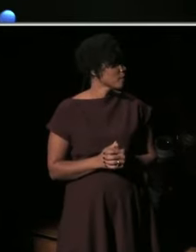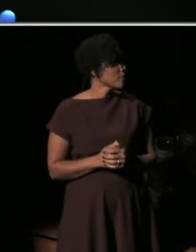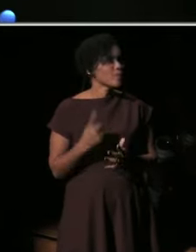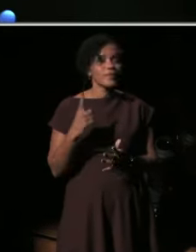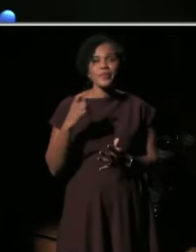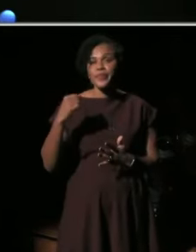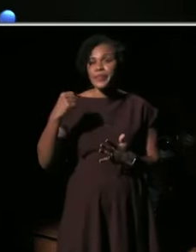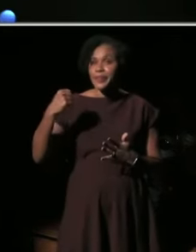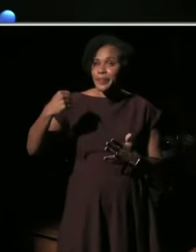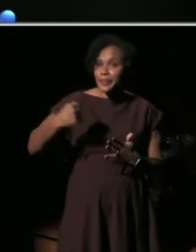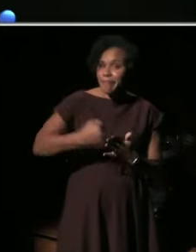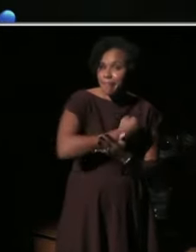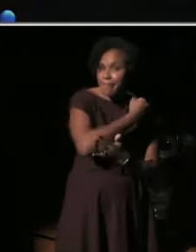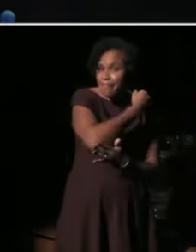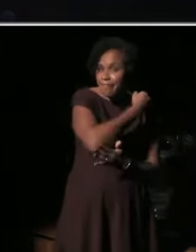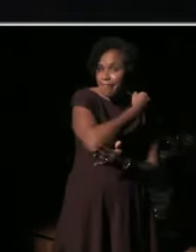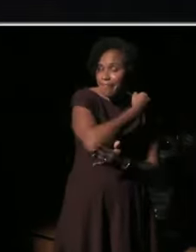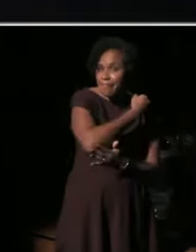Unfortunately,